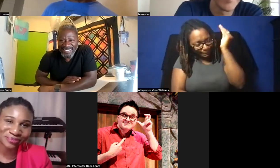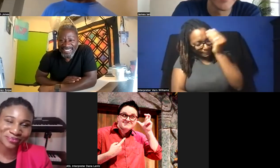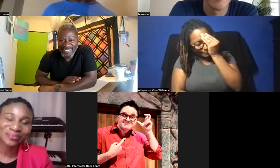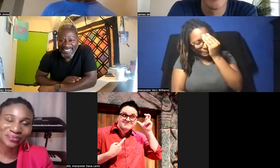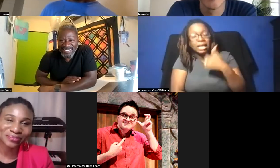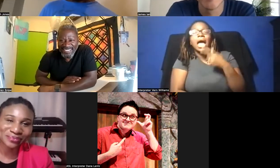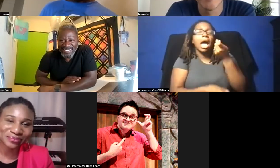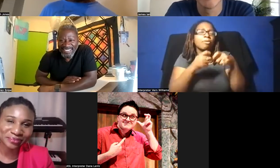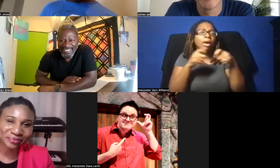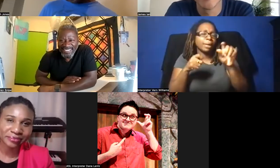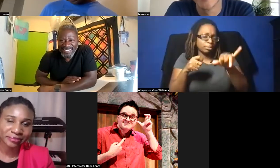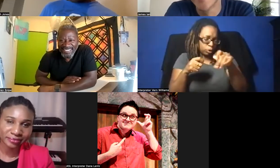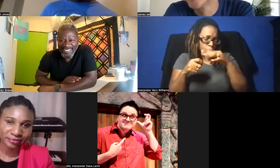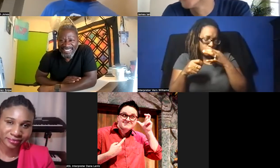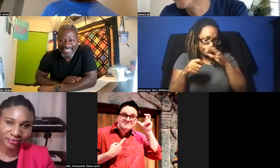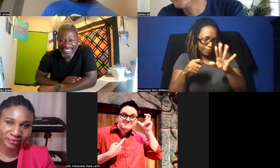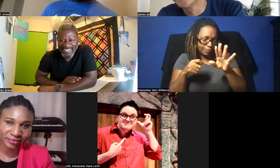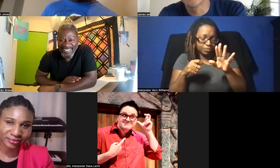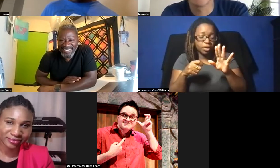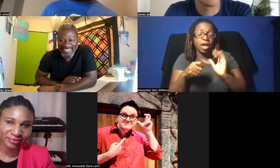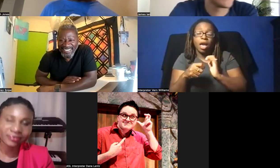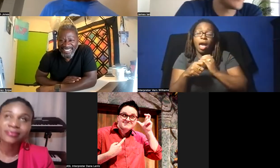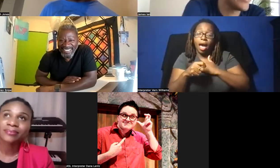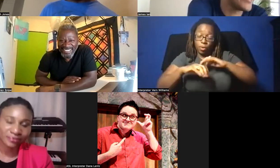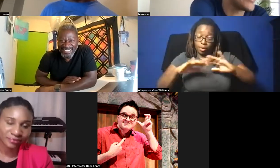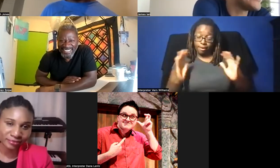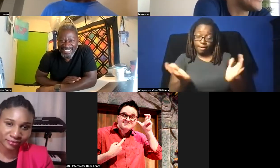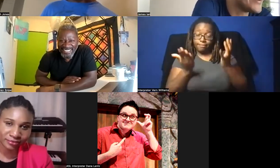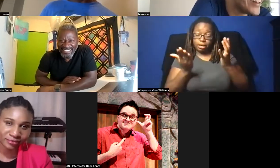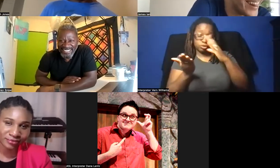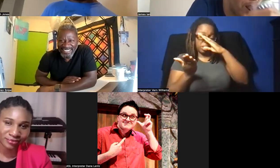this. Our elevation as Black disabled